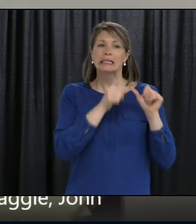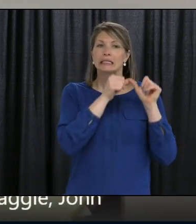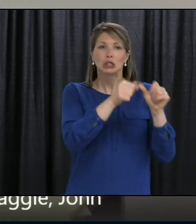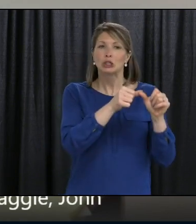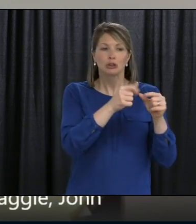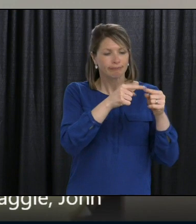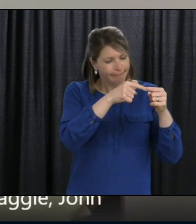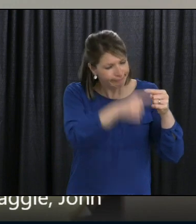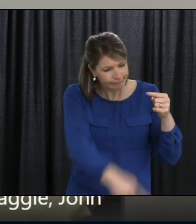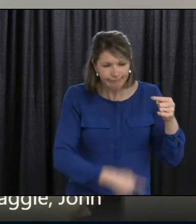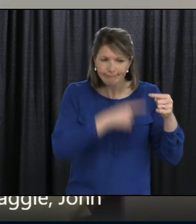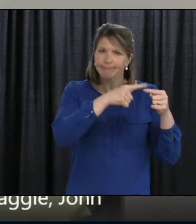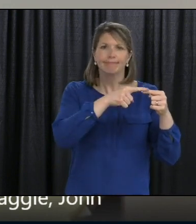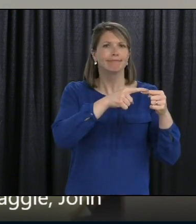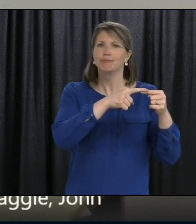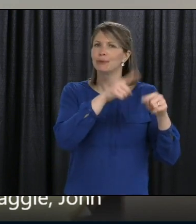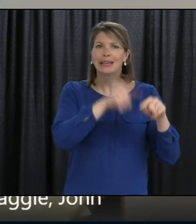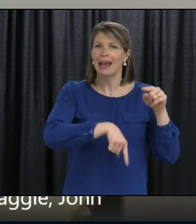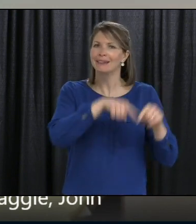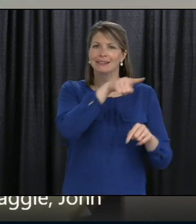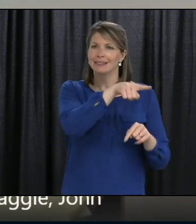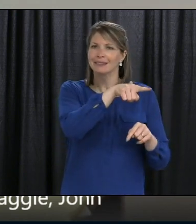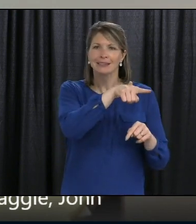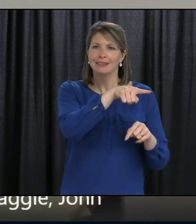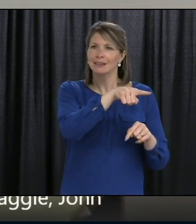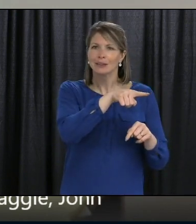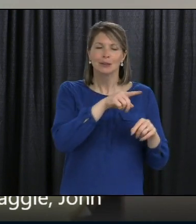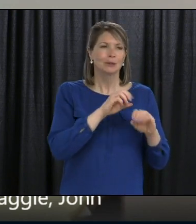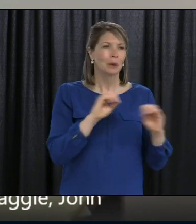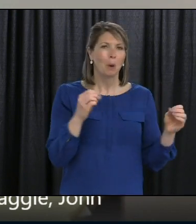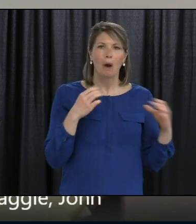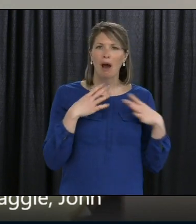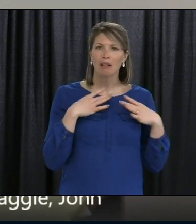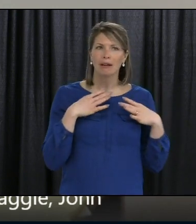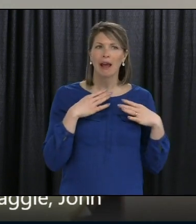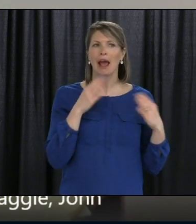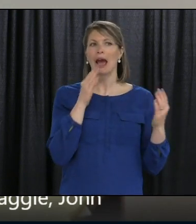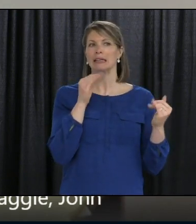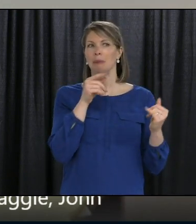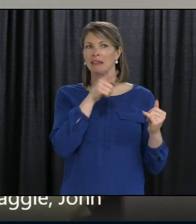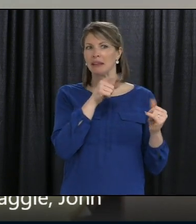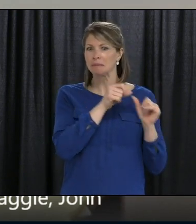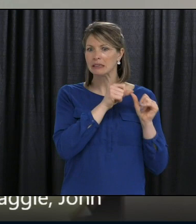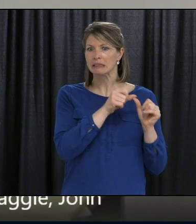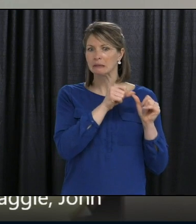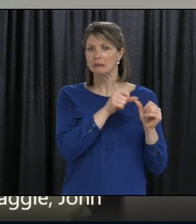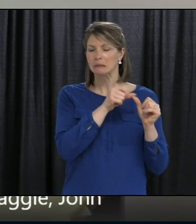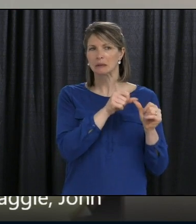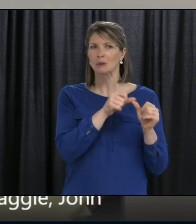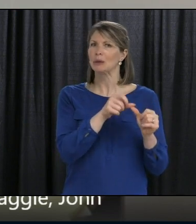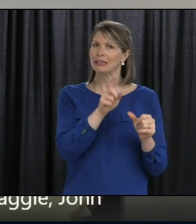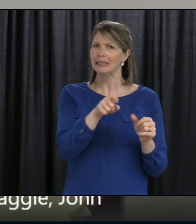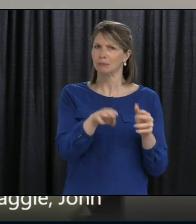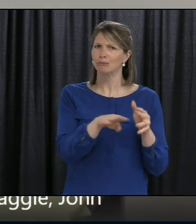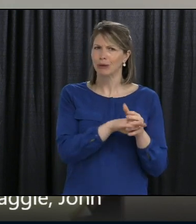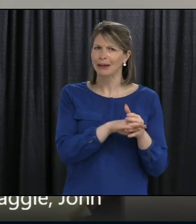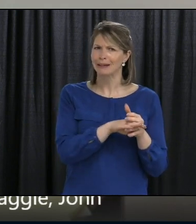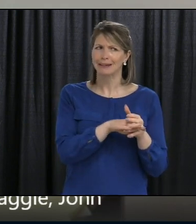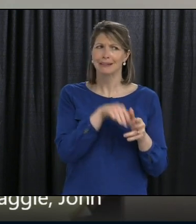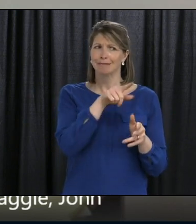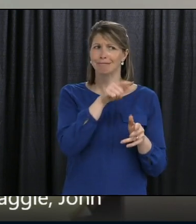healthcare 52 weeks of the year and expect people to just continue as if they were